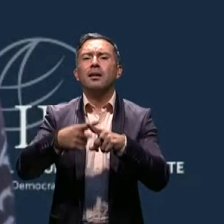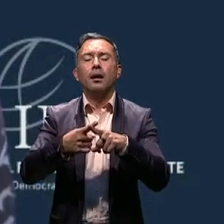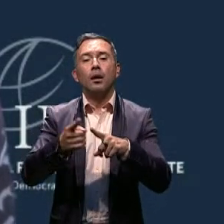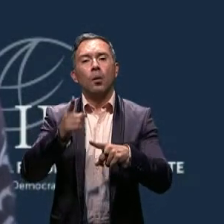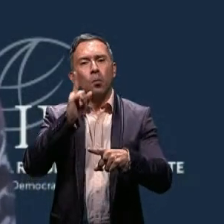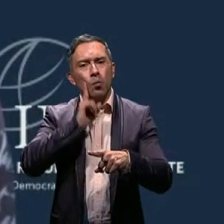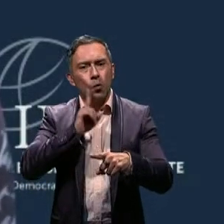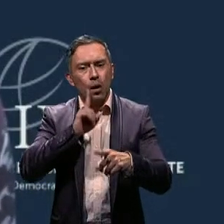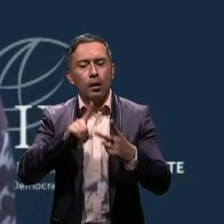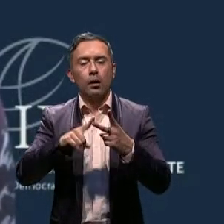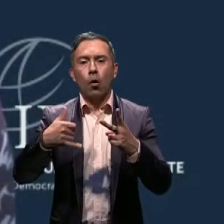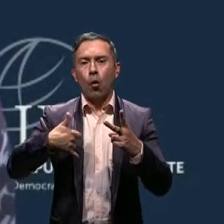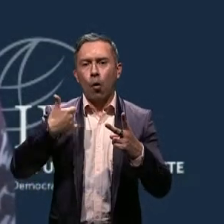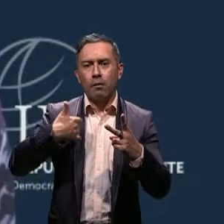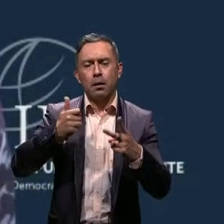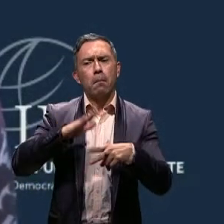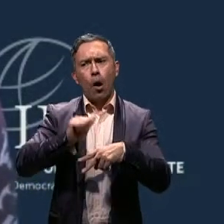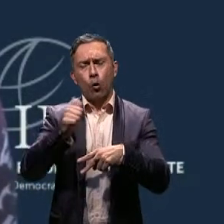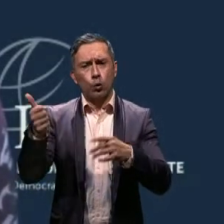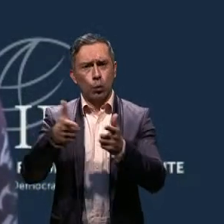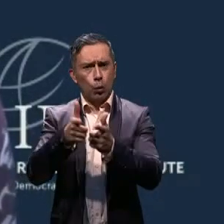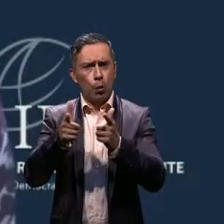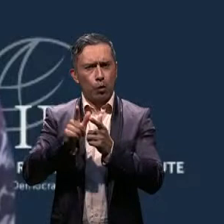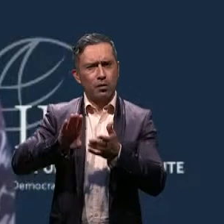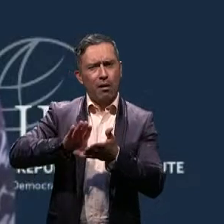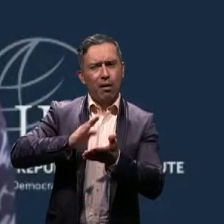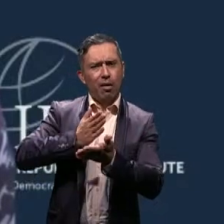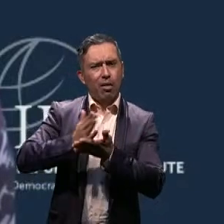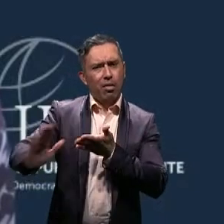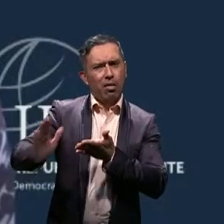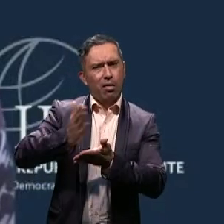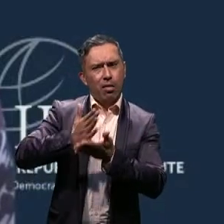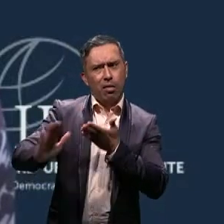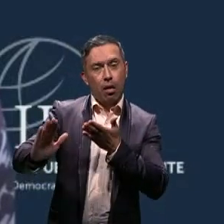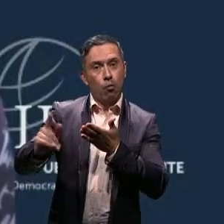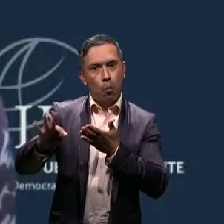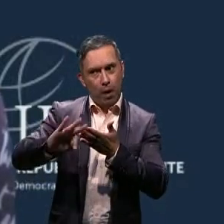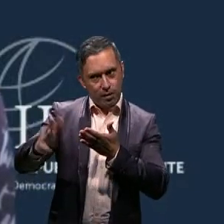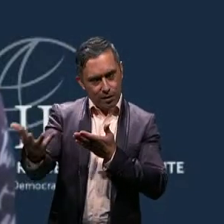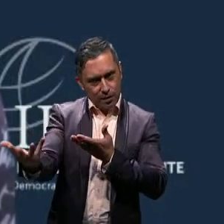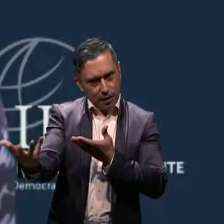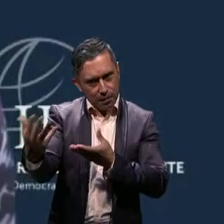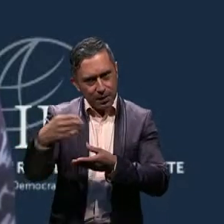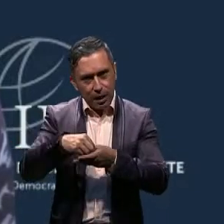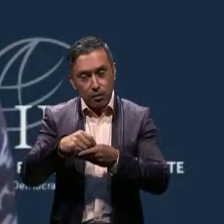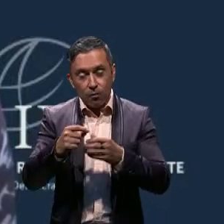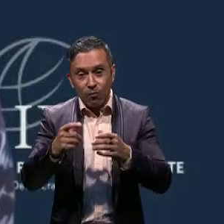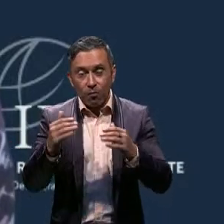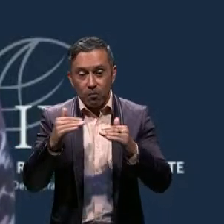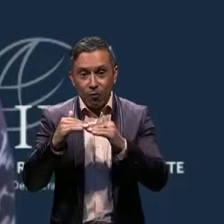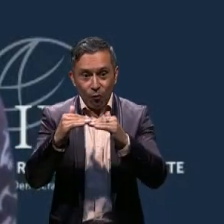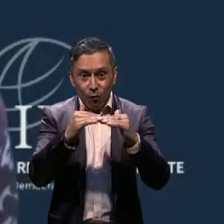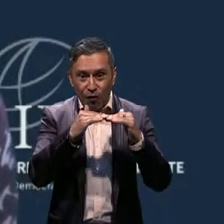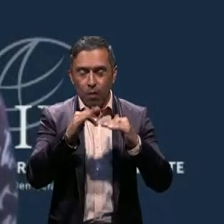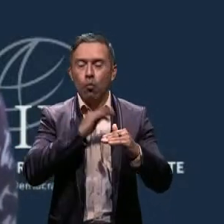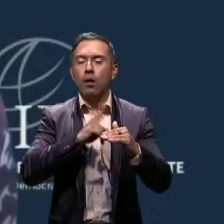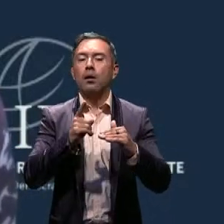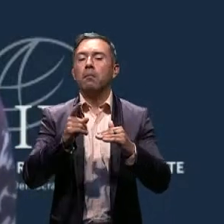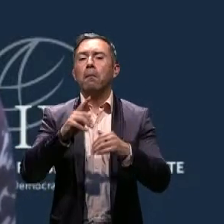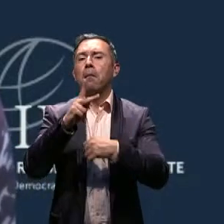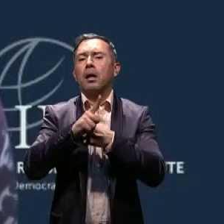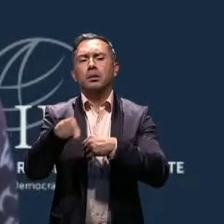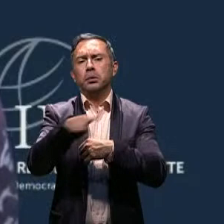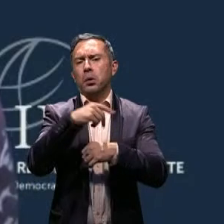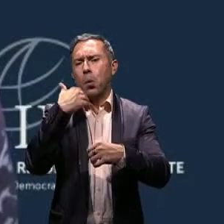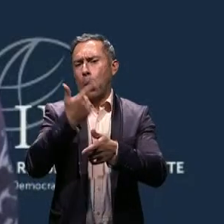of all the citizens, women, young people, and other marginal groups that are essential for the democratic success of any